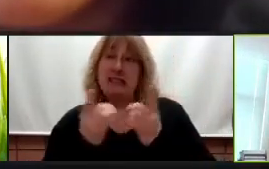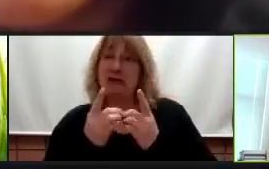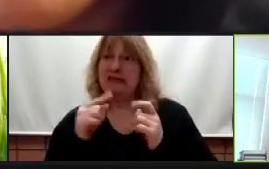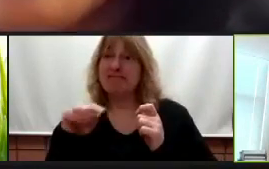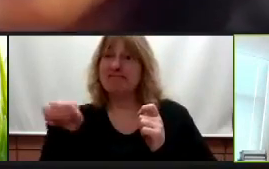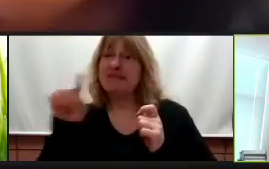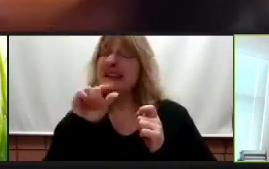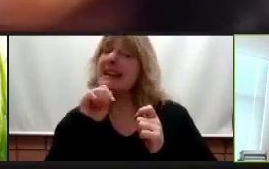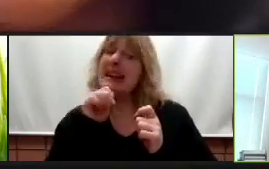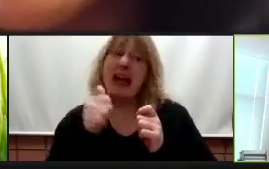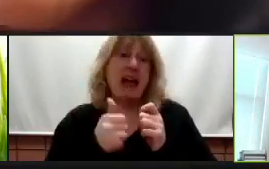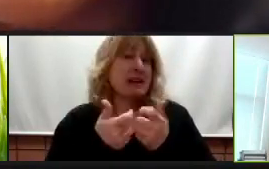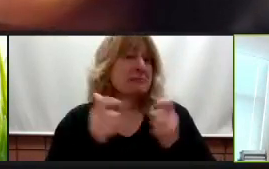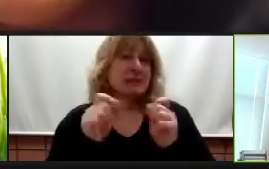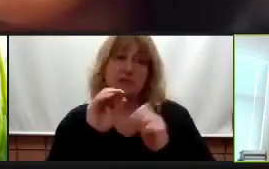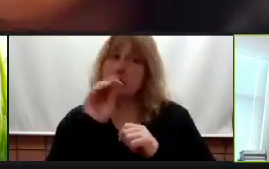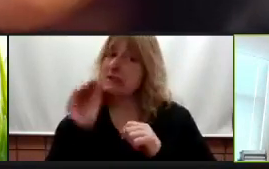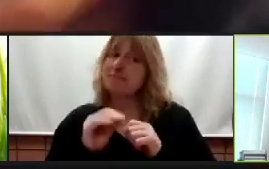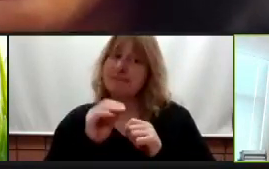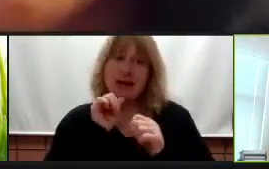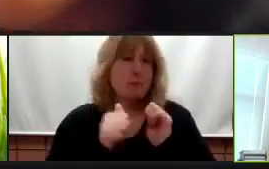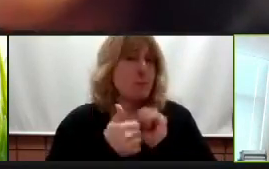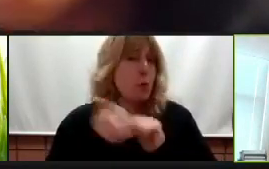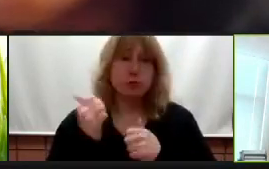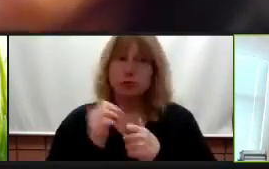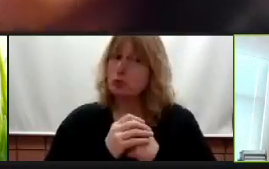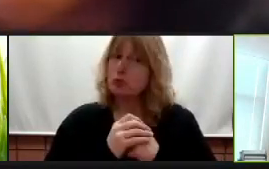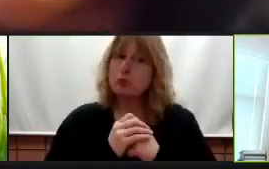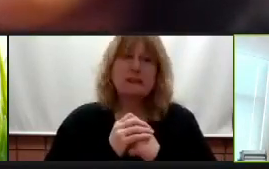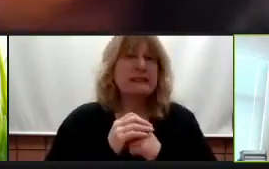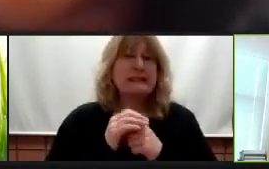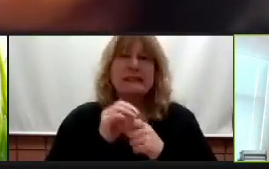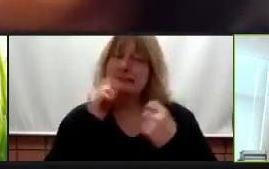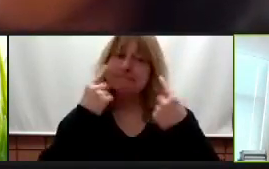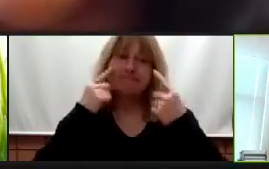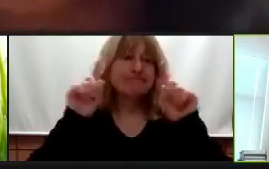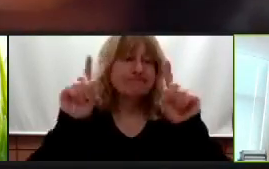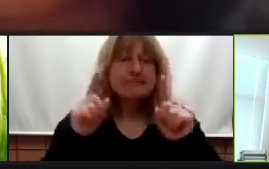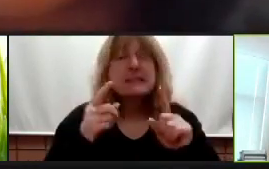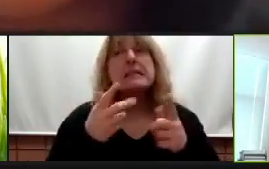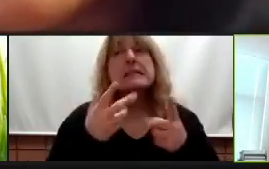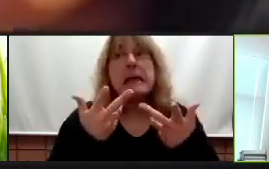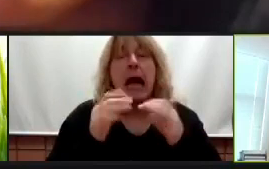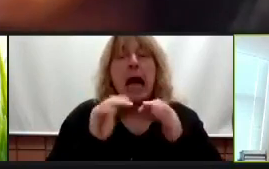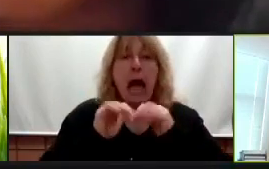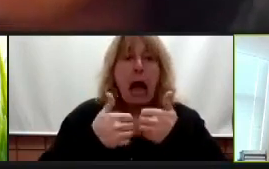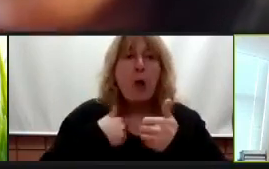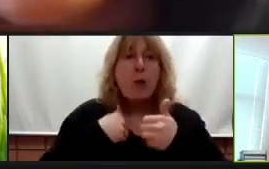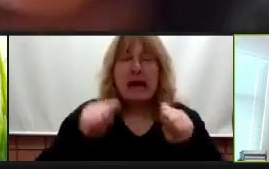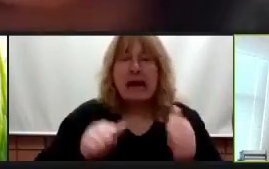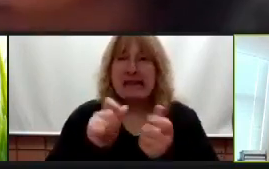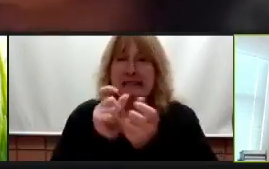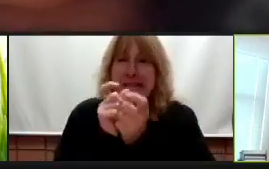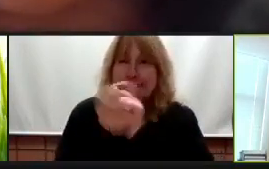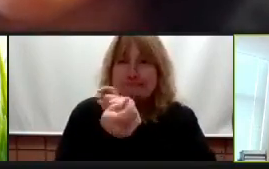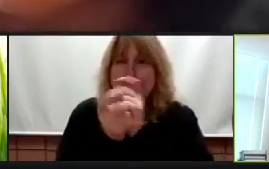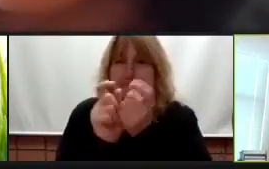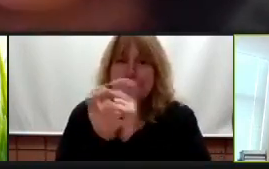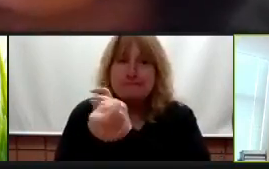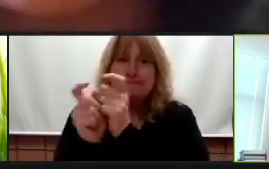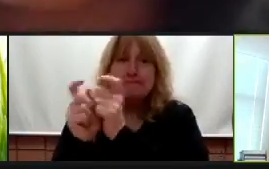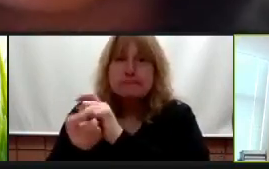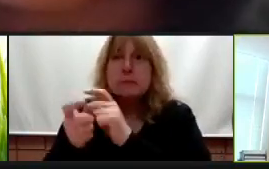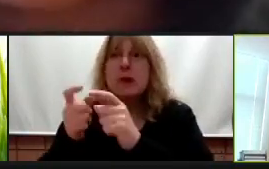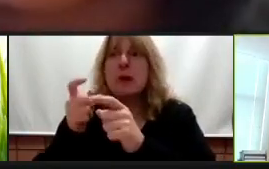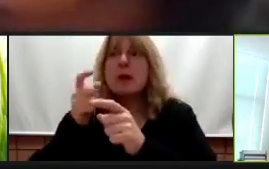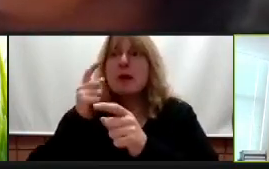our students. And so we are really looking at how we accommodate those students that really find that virtual space as